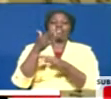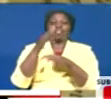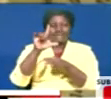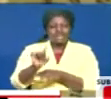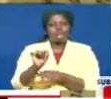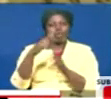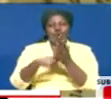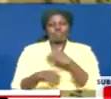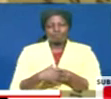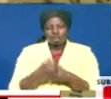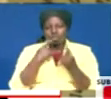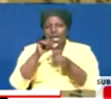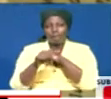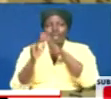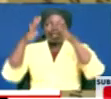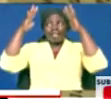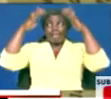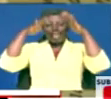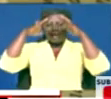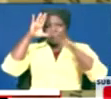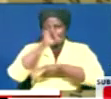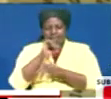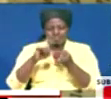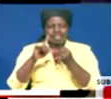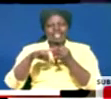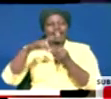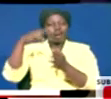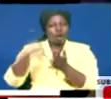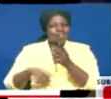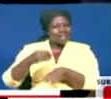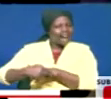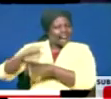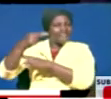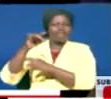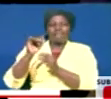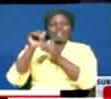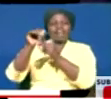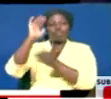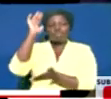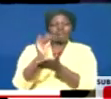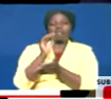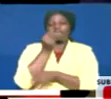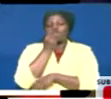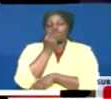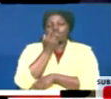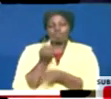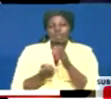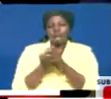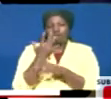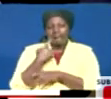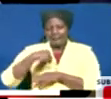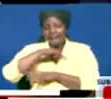input cost, among others, have led to reduced food production. As a government, we are focused on increasing